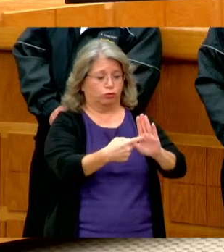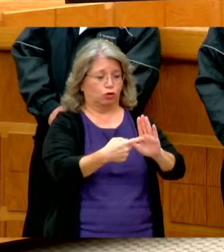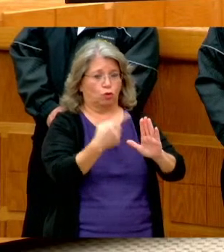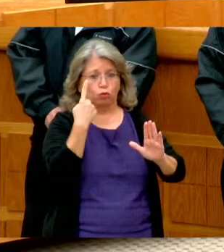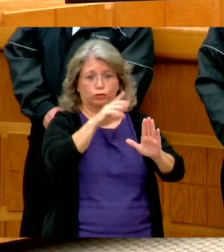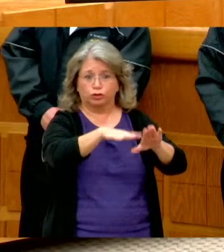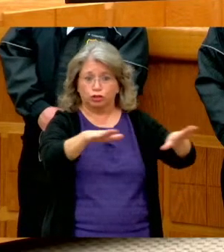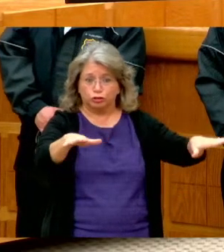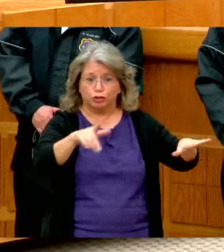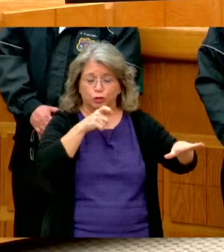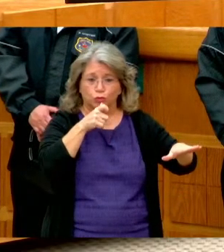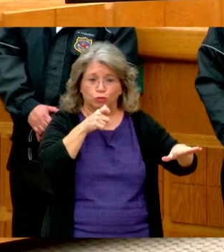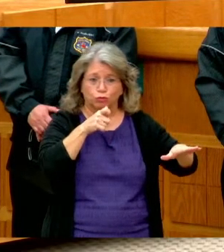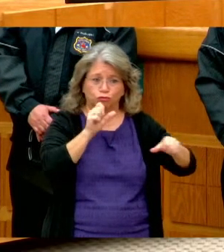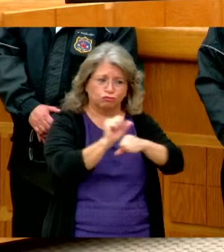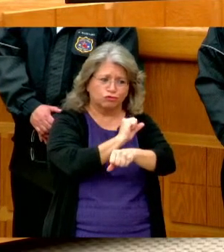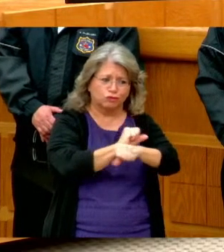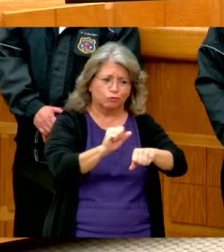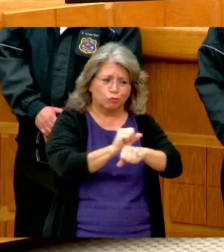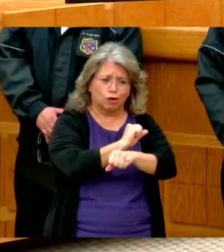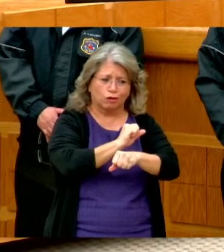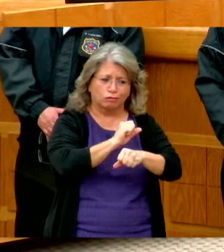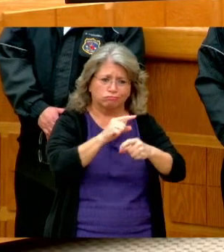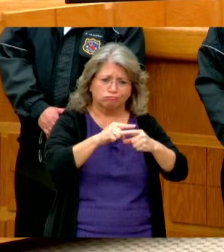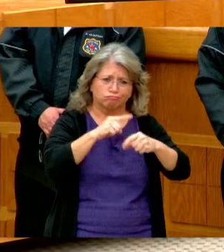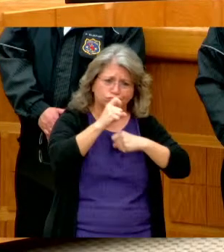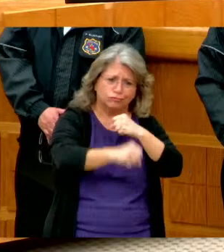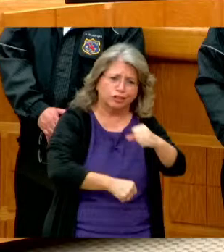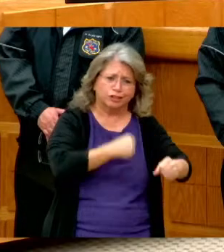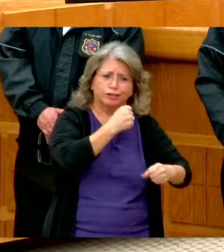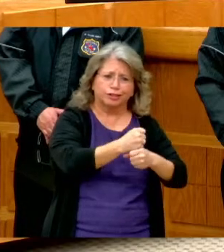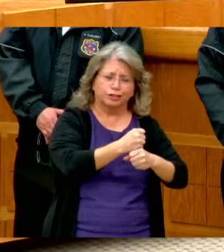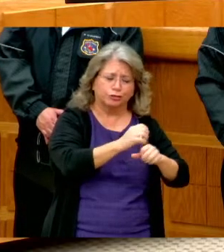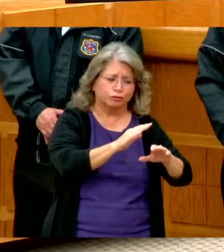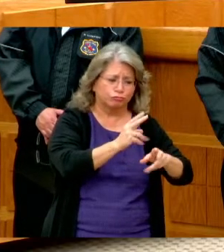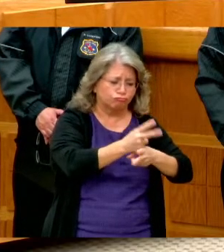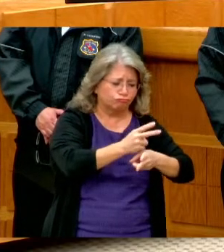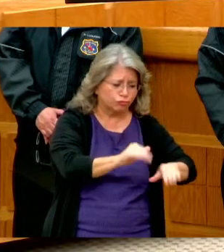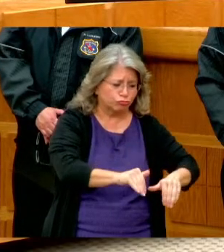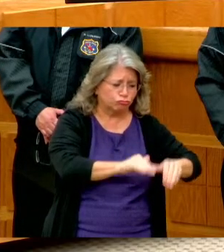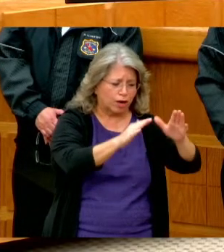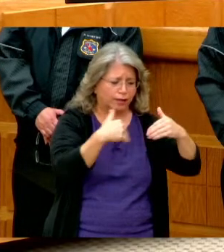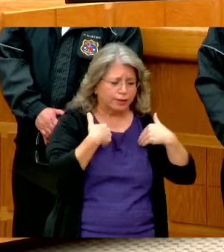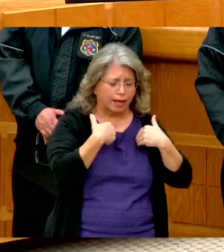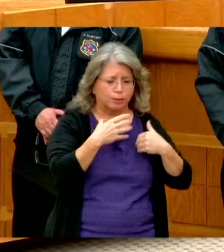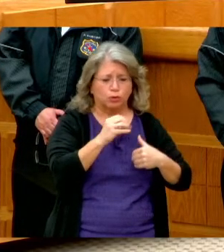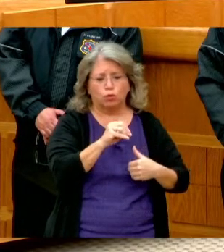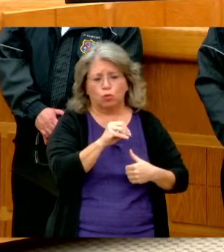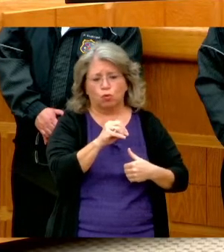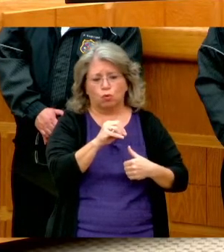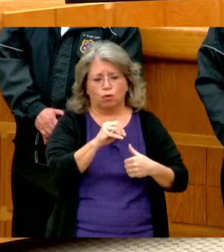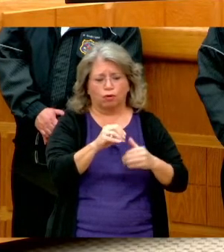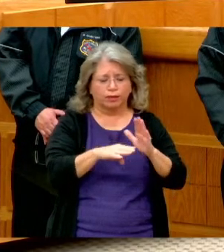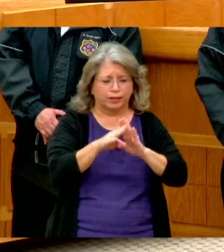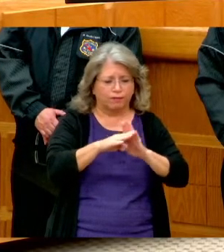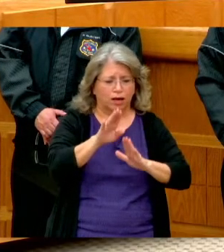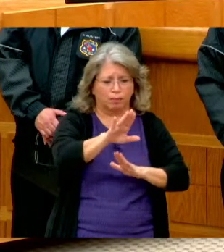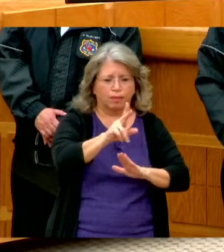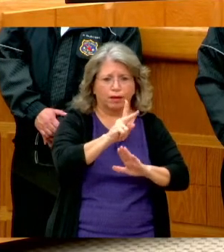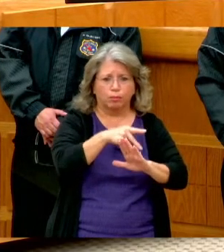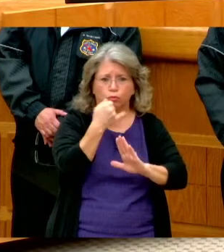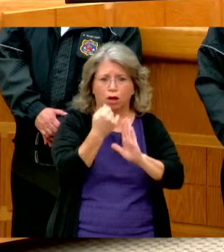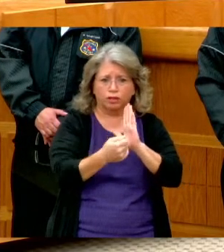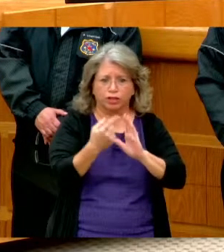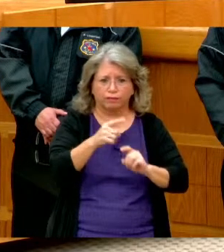dedicated all year to raise an animal or participate in a project for their future